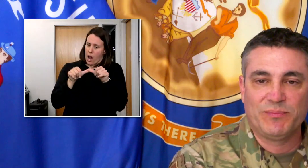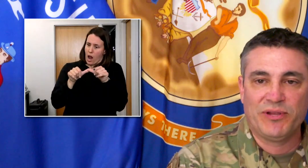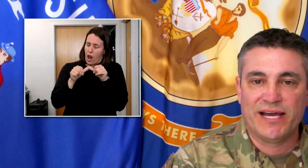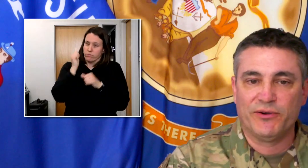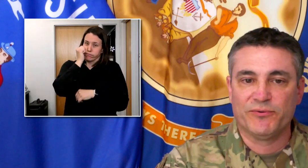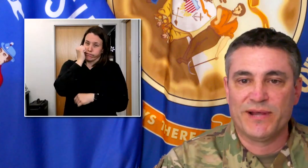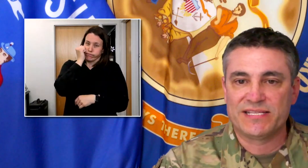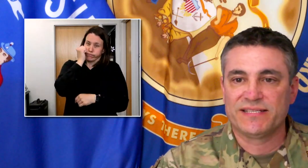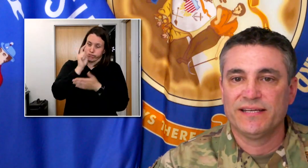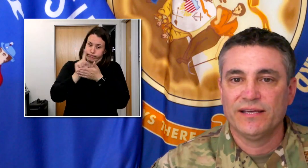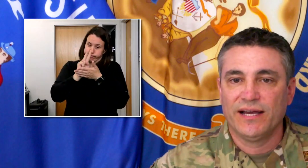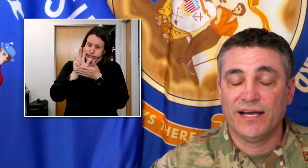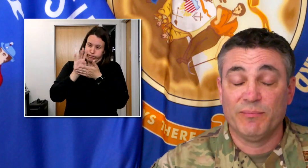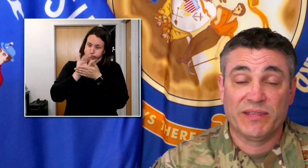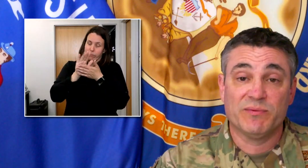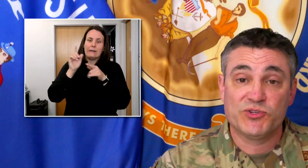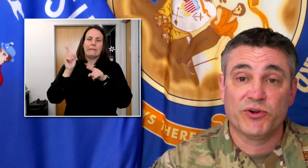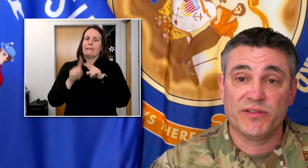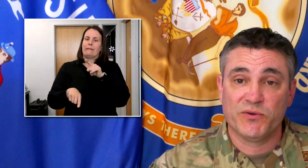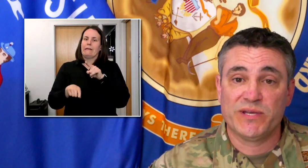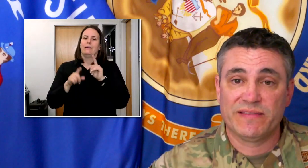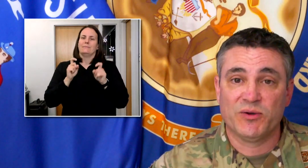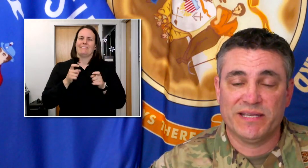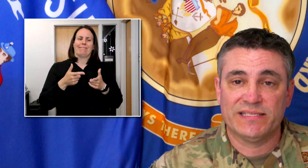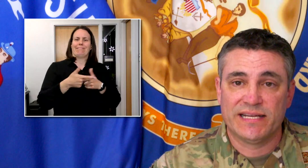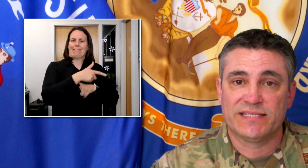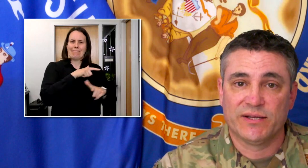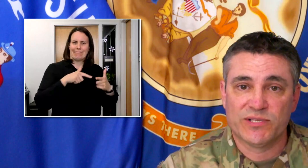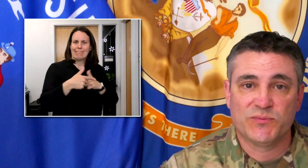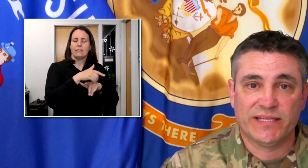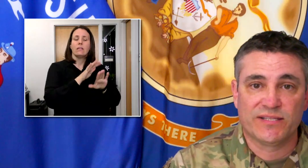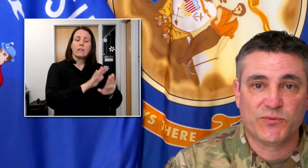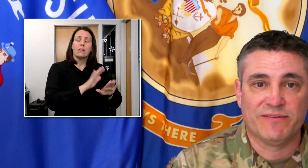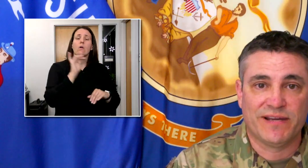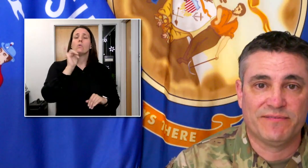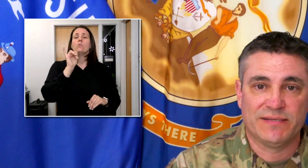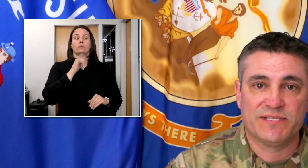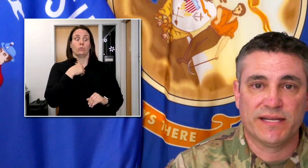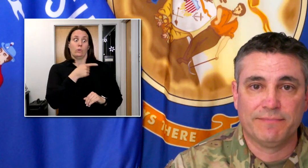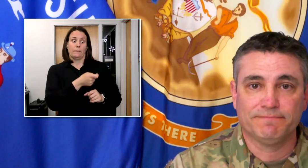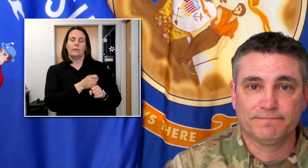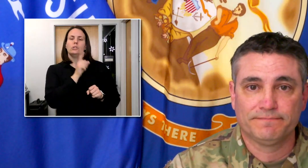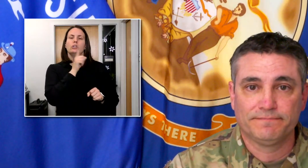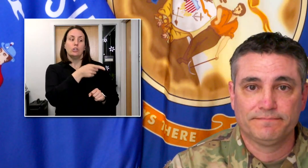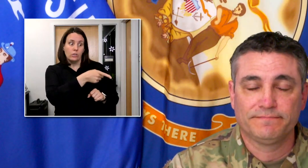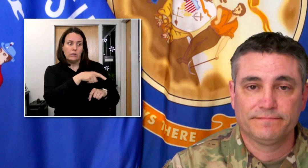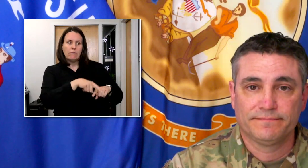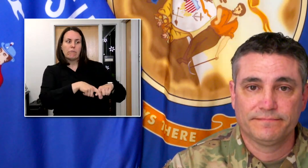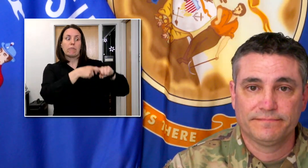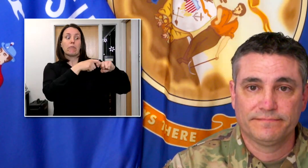either resupply or rest, but the majority of the week they'll be in testing once we get the 25 teams set up.